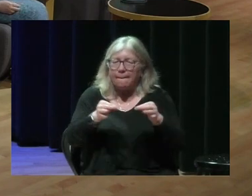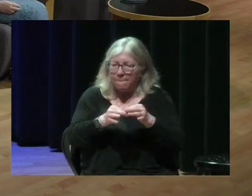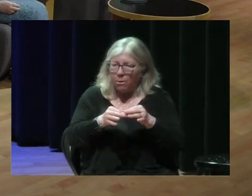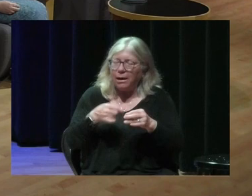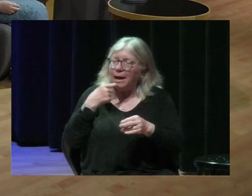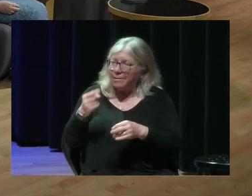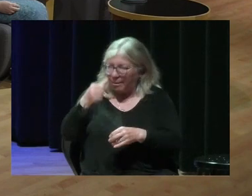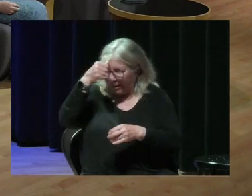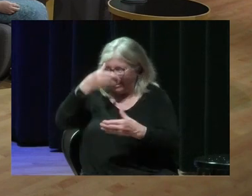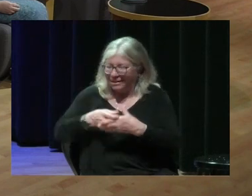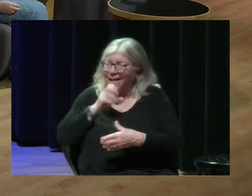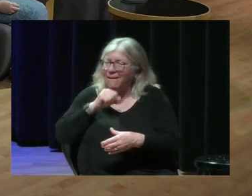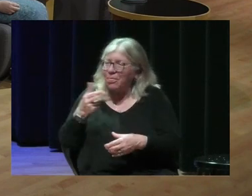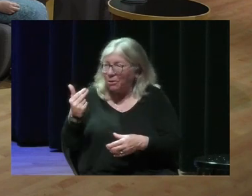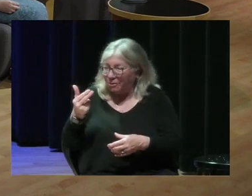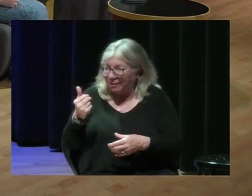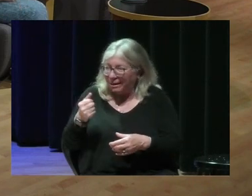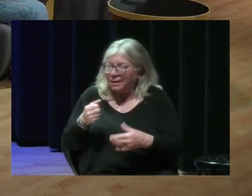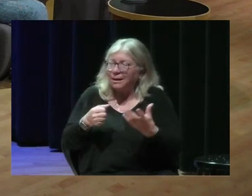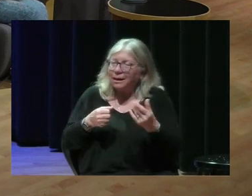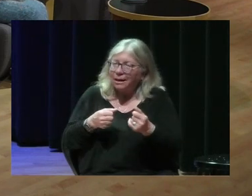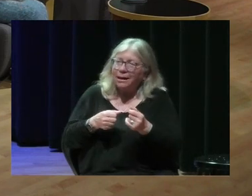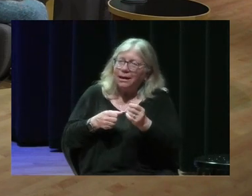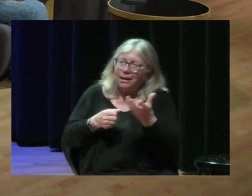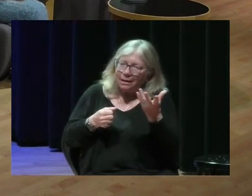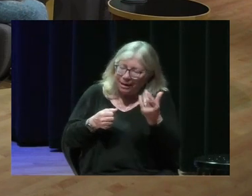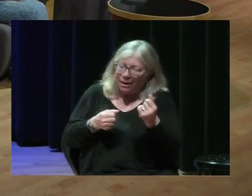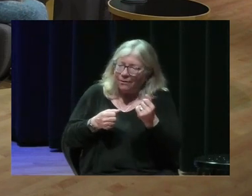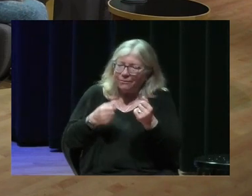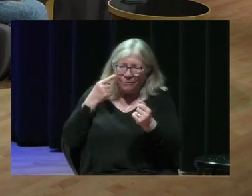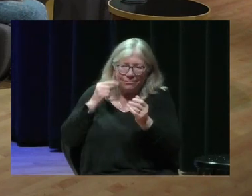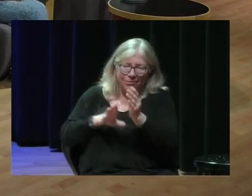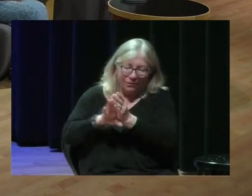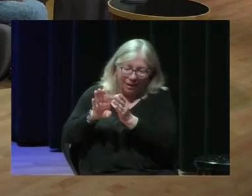have a 13-year-old. Legalistic thinking is developmentally appropriate.